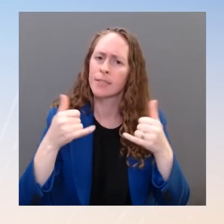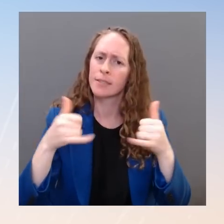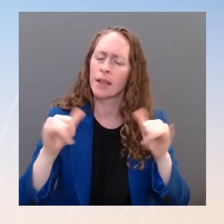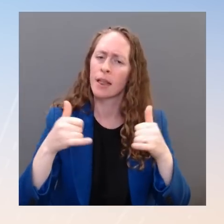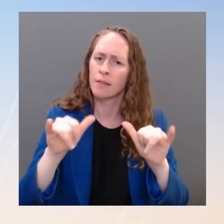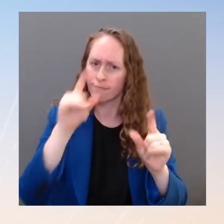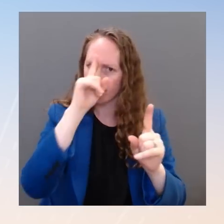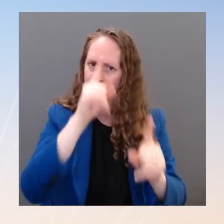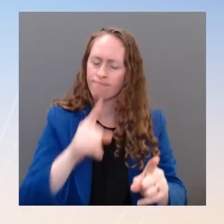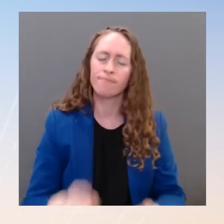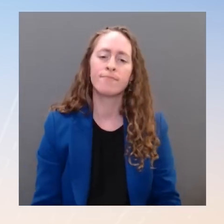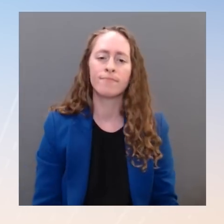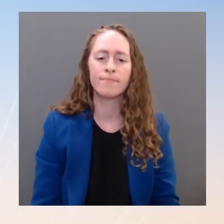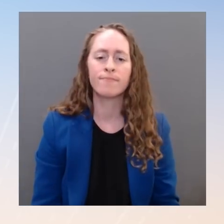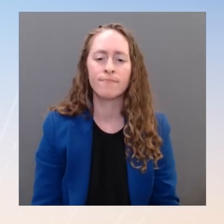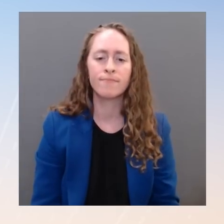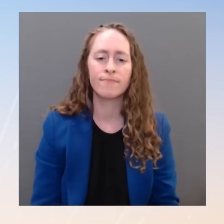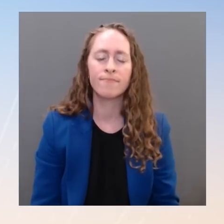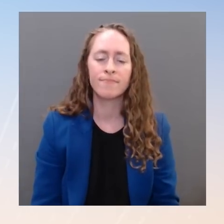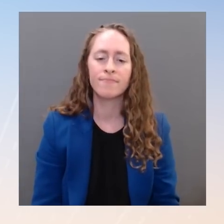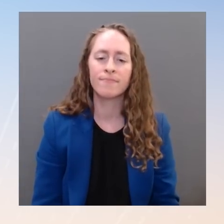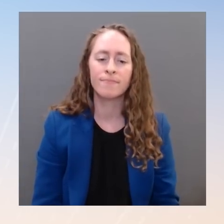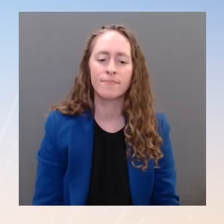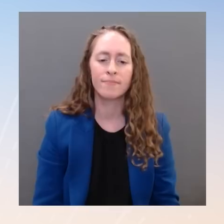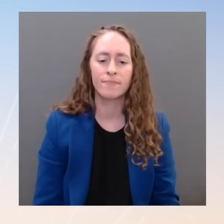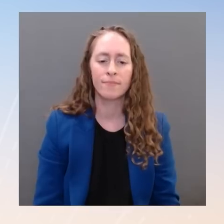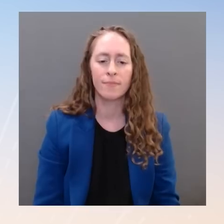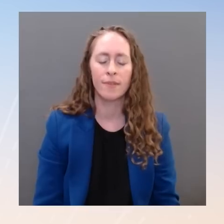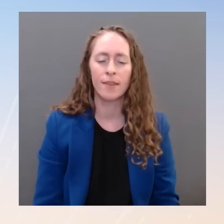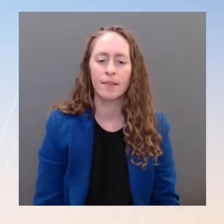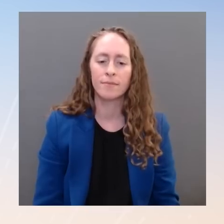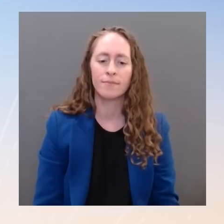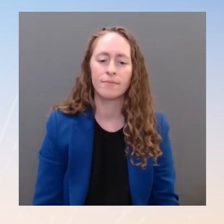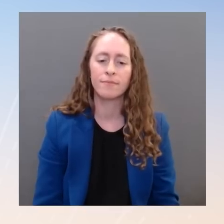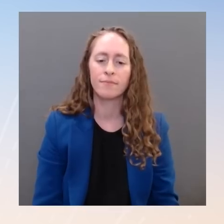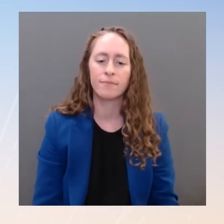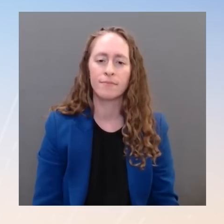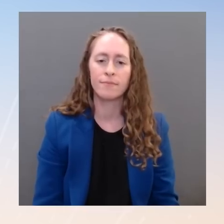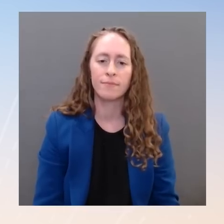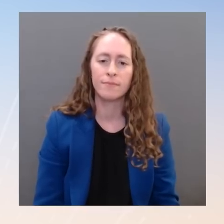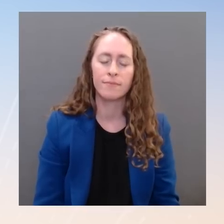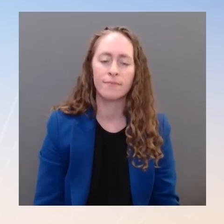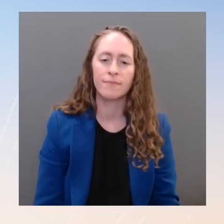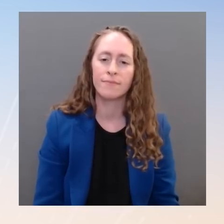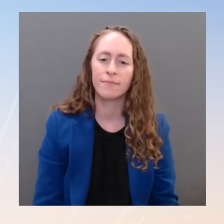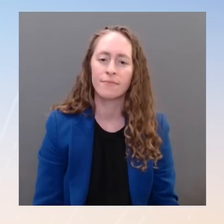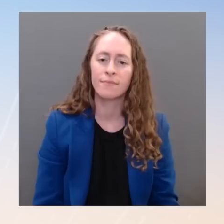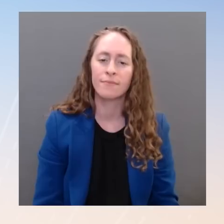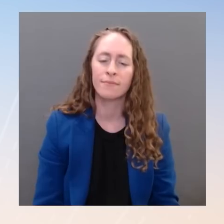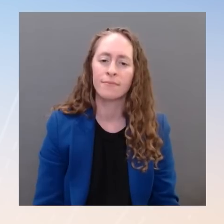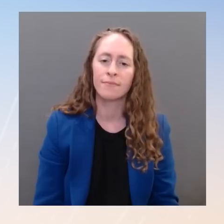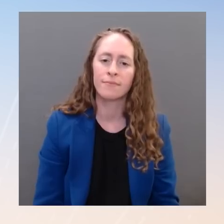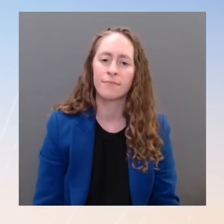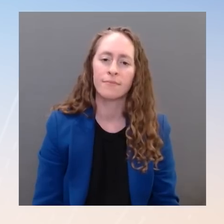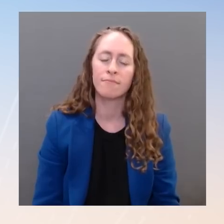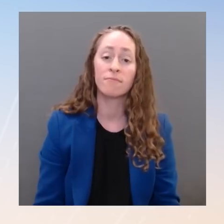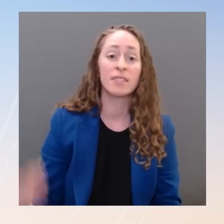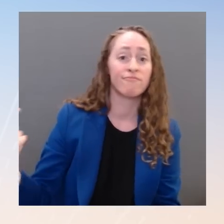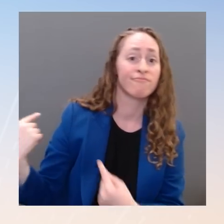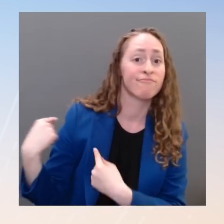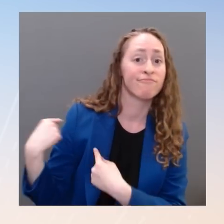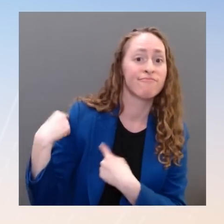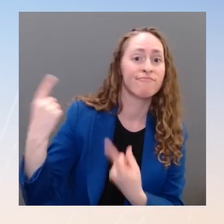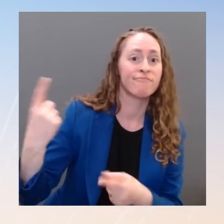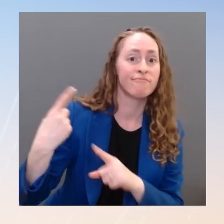past 2-3 months on their cases on Whelan and Brittany Griner? It wouldn't be constructive to outline or detail